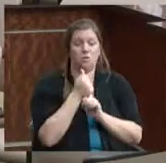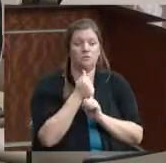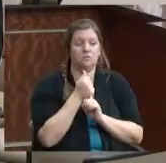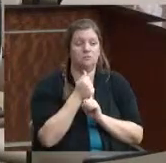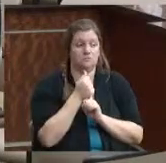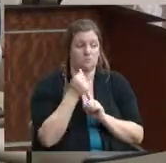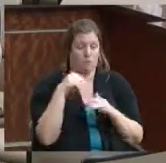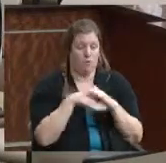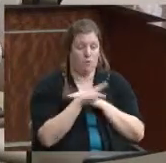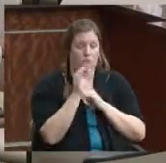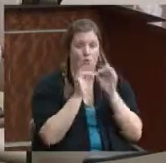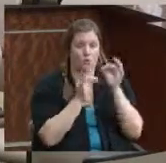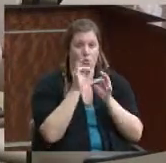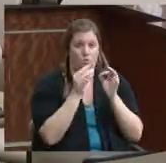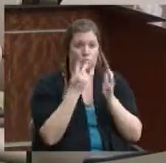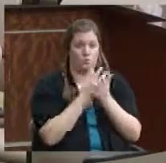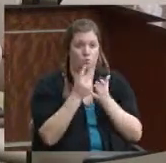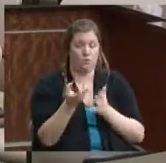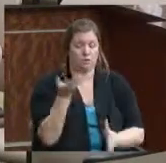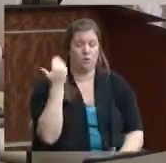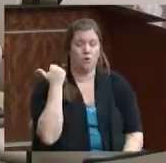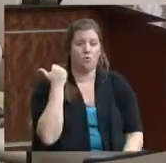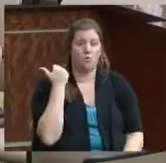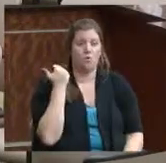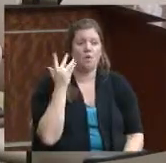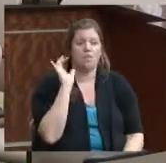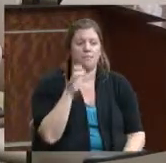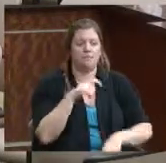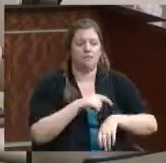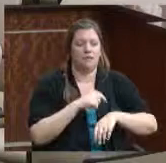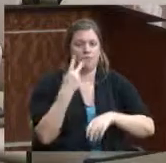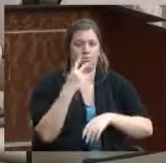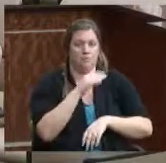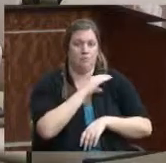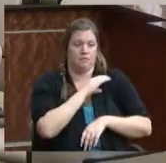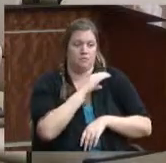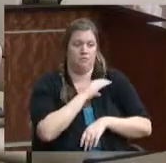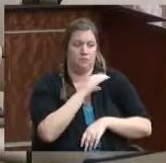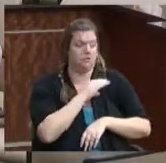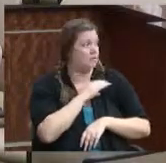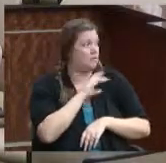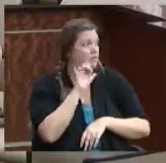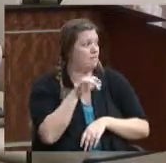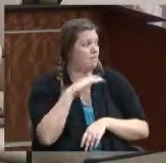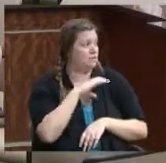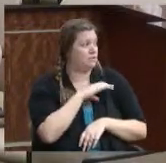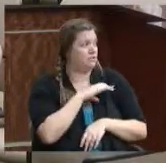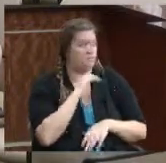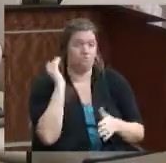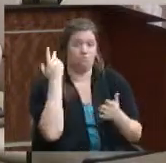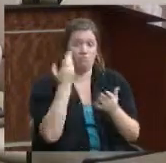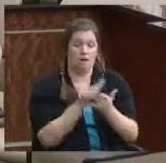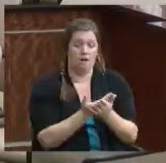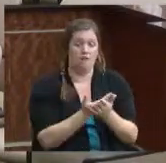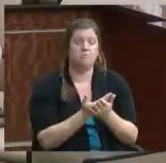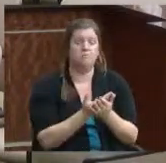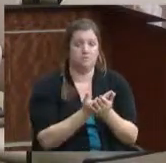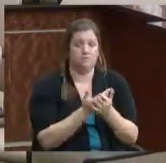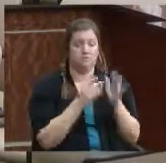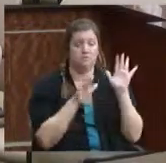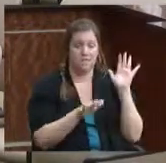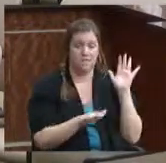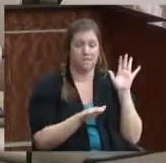ended up in court 2 weeks ago, at which time two police officers and that citizen were at the courthouse. Police